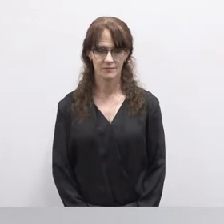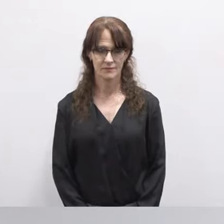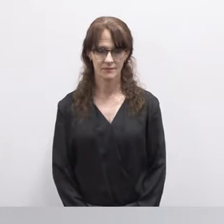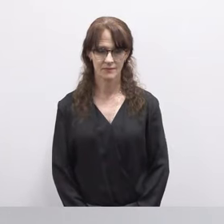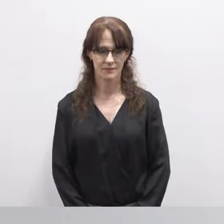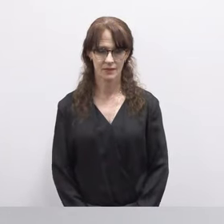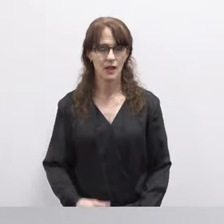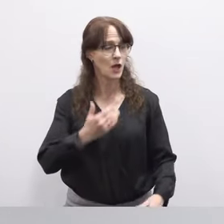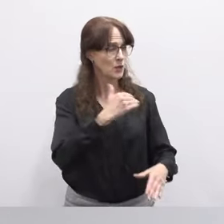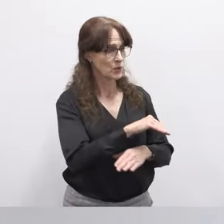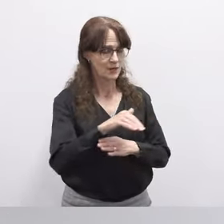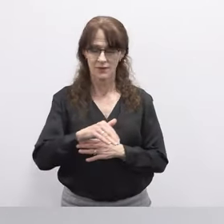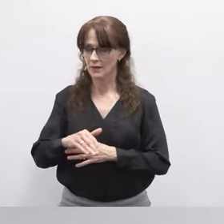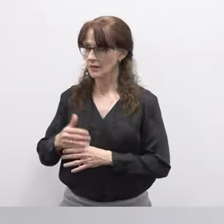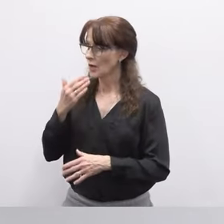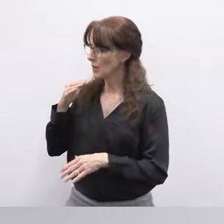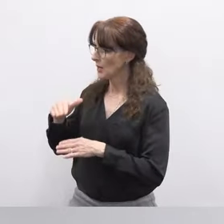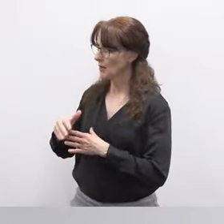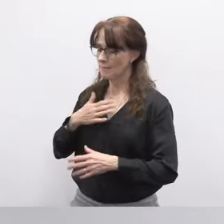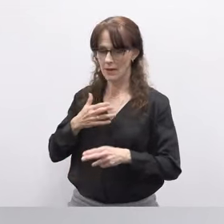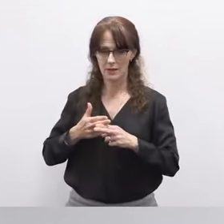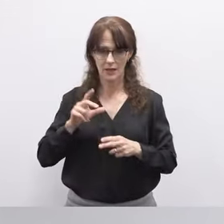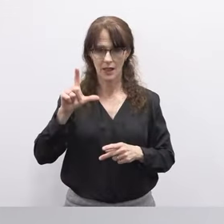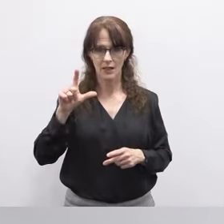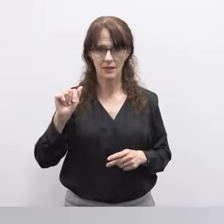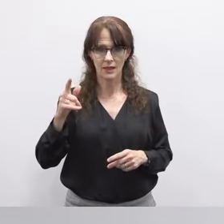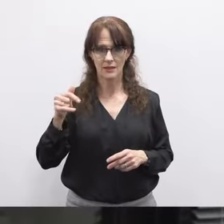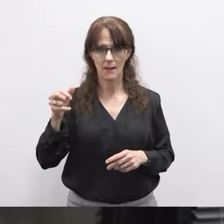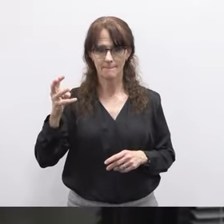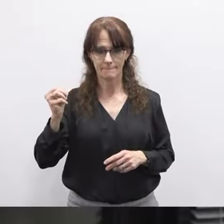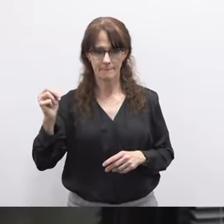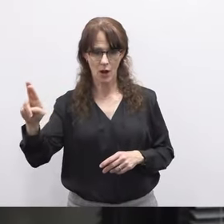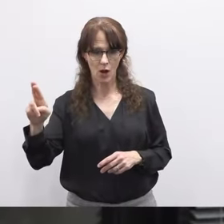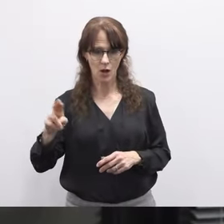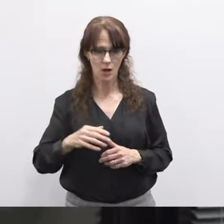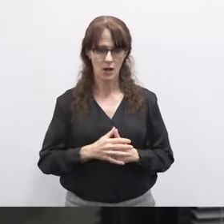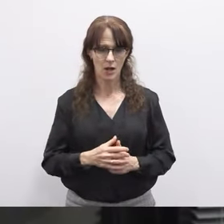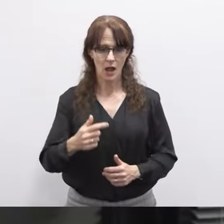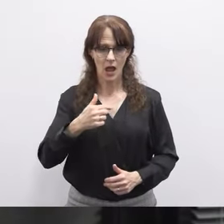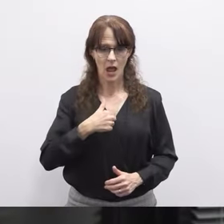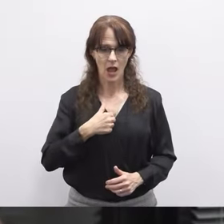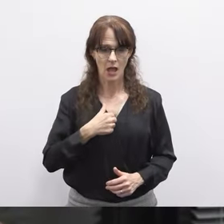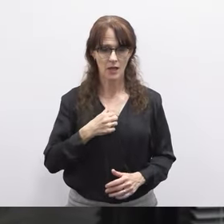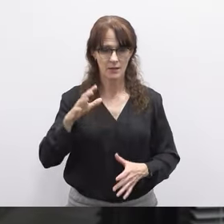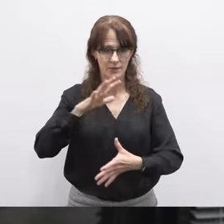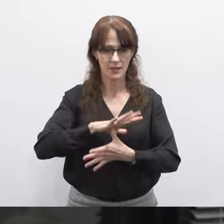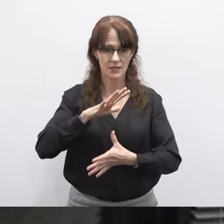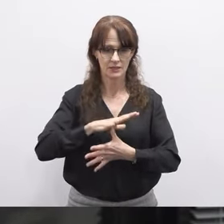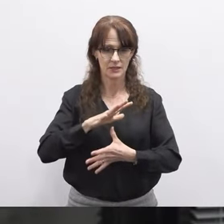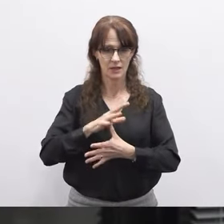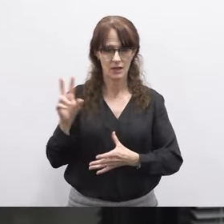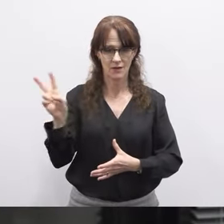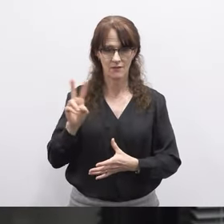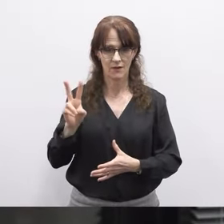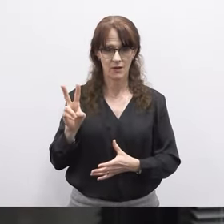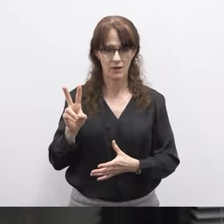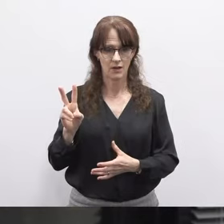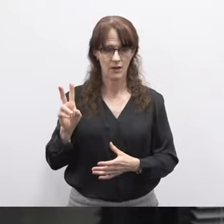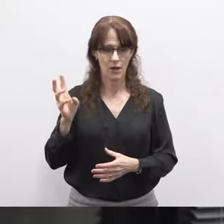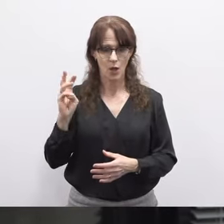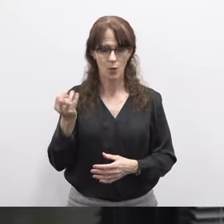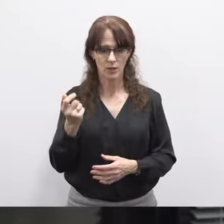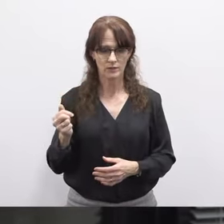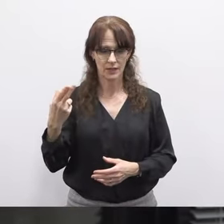Hi, good evening. Good evening. My name's Layla Marr. I am a senior on varsity at Wilson High